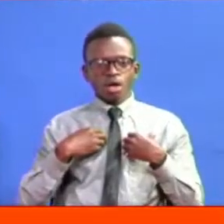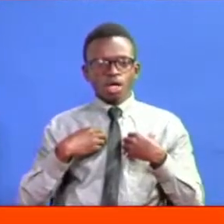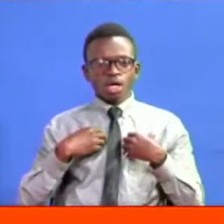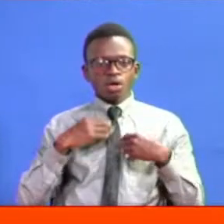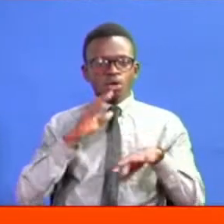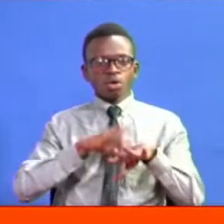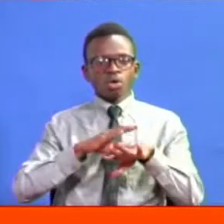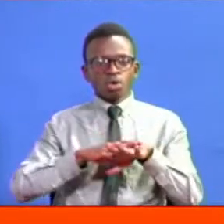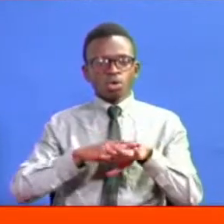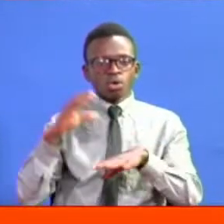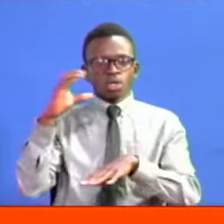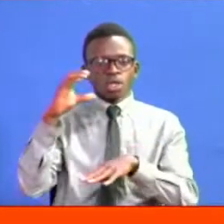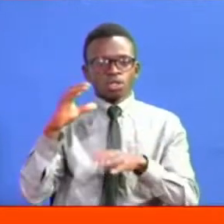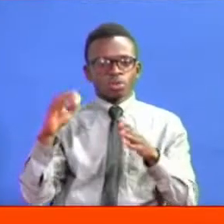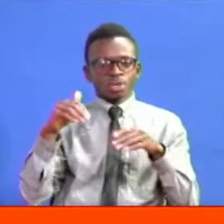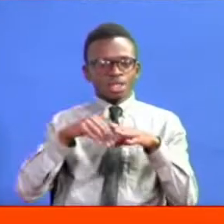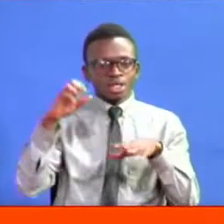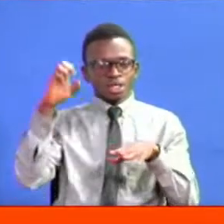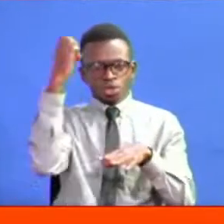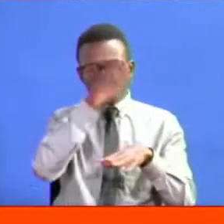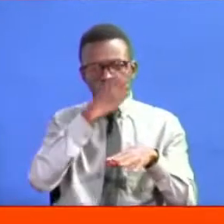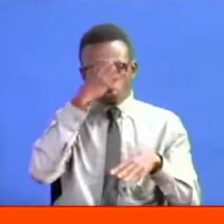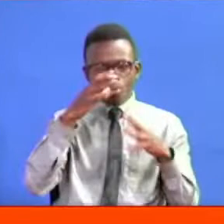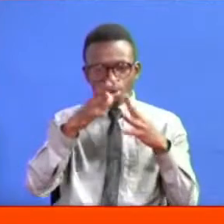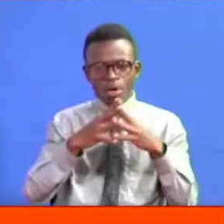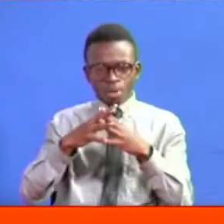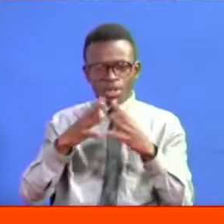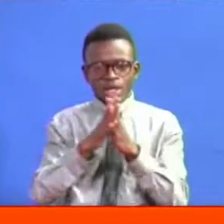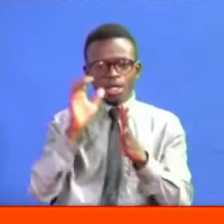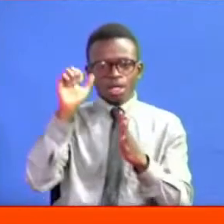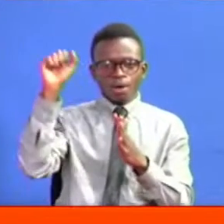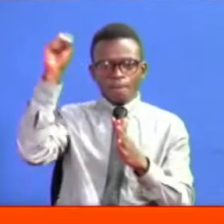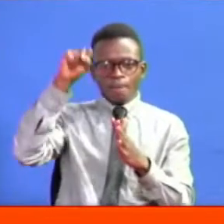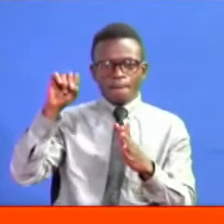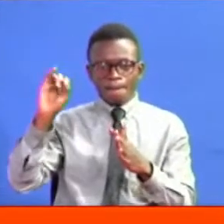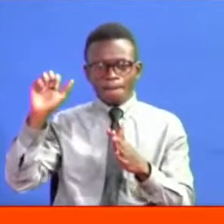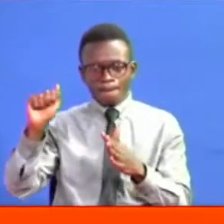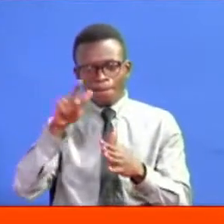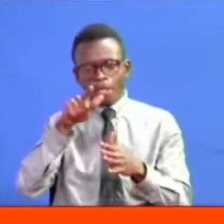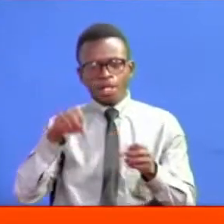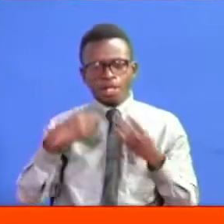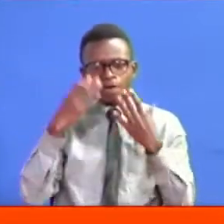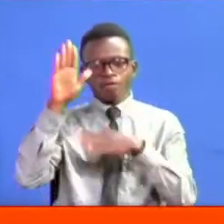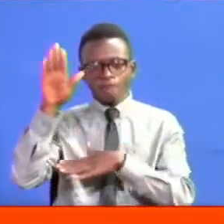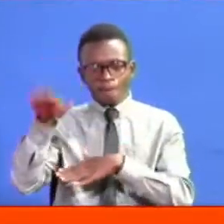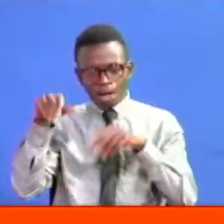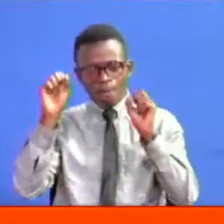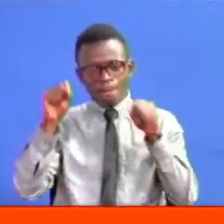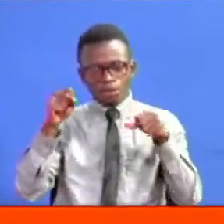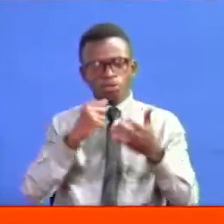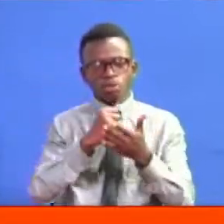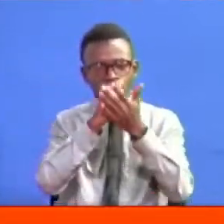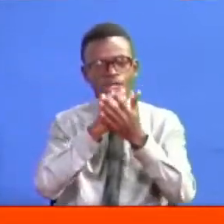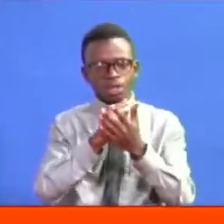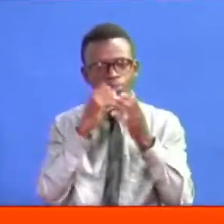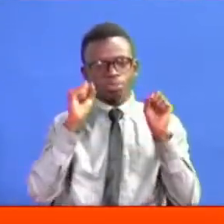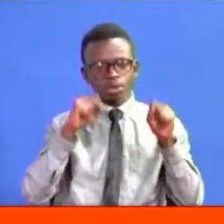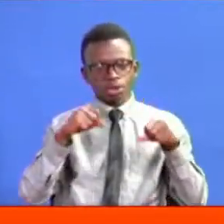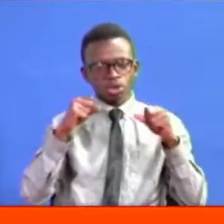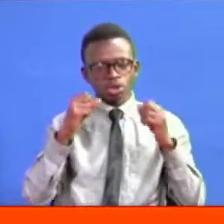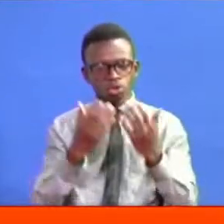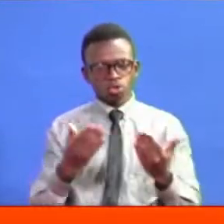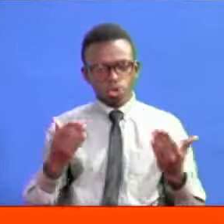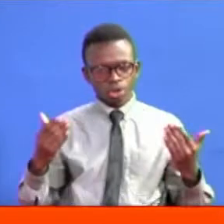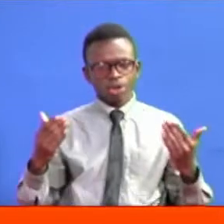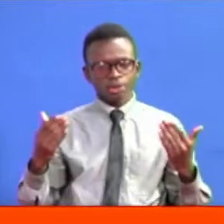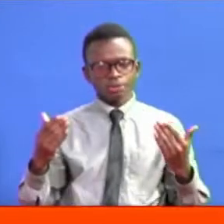Europe, Asia, and America. He gives back to the kids by enabling them to find their own voice and participating in exhibitions for